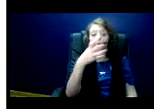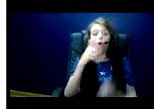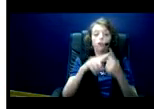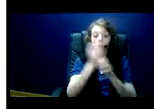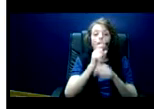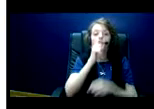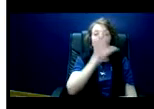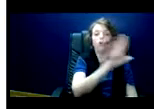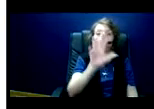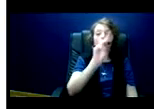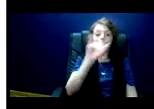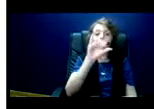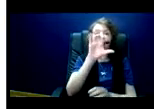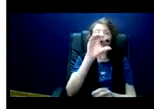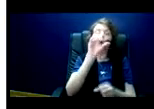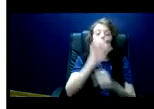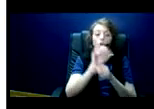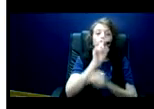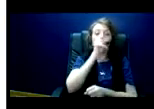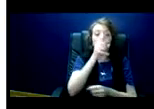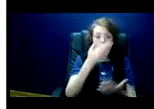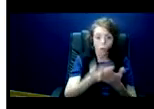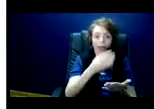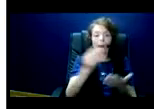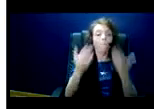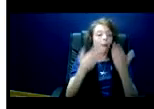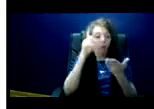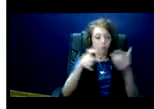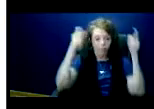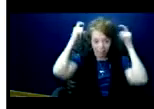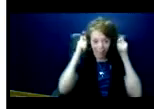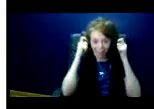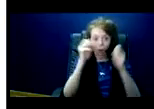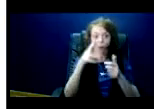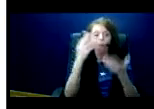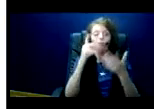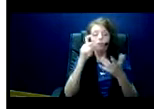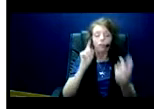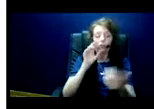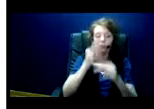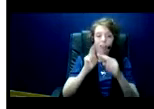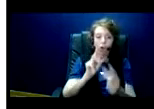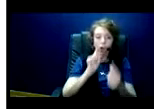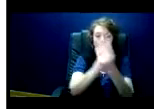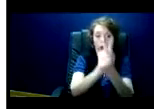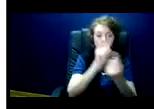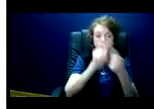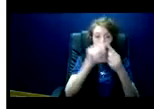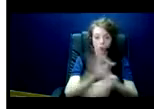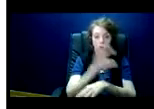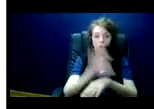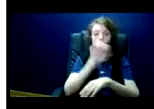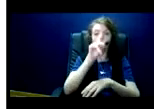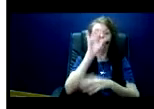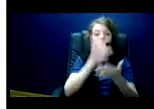your microphone works really well. And maybe you need to get a headset, or maybe you need to sit a little closer to your computer so that your volume